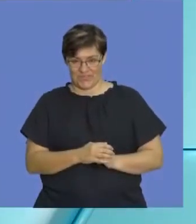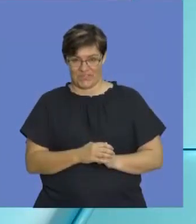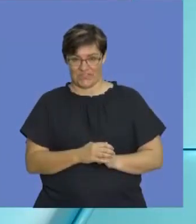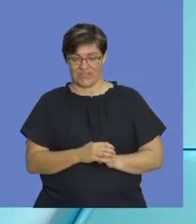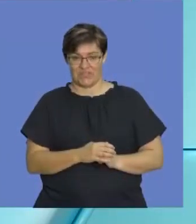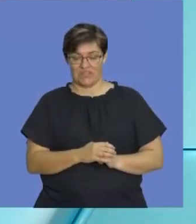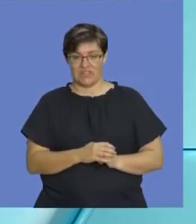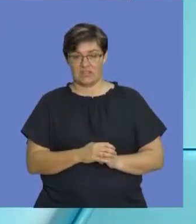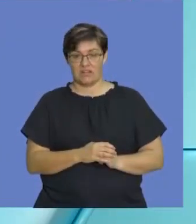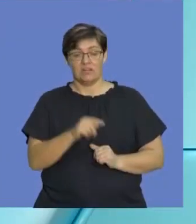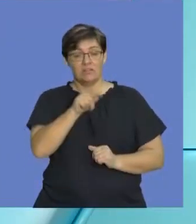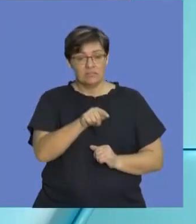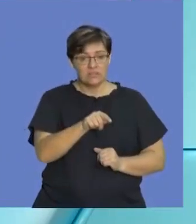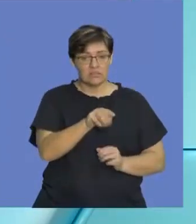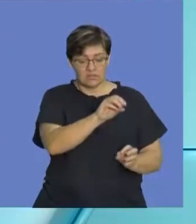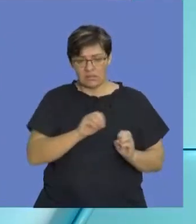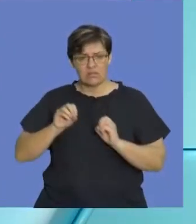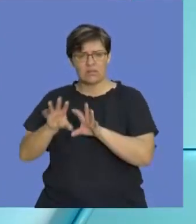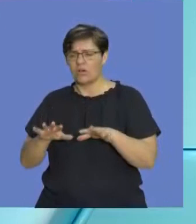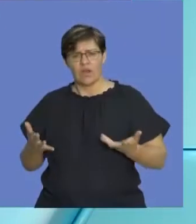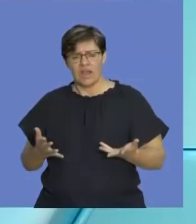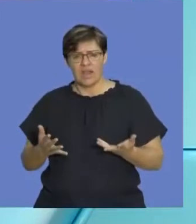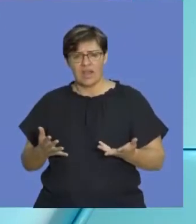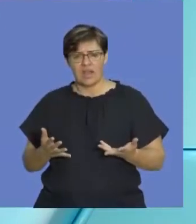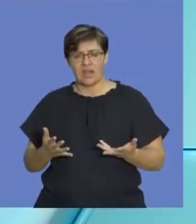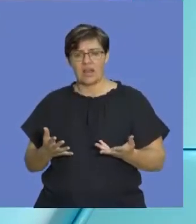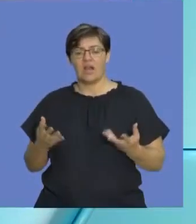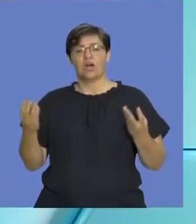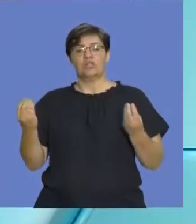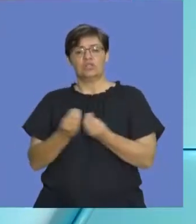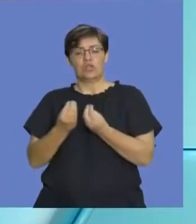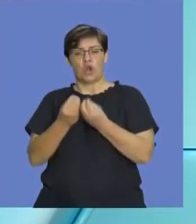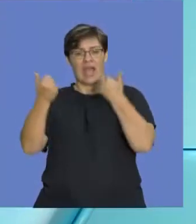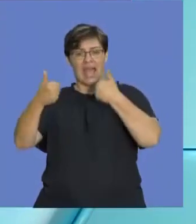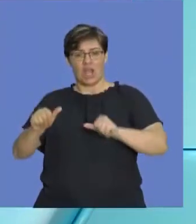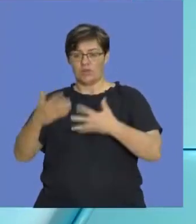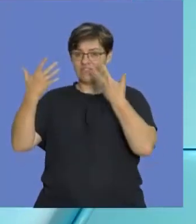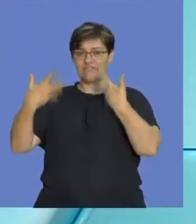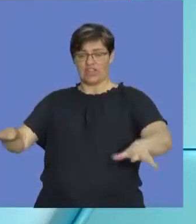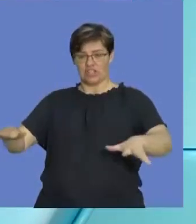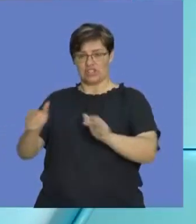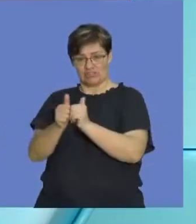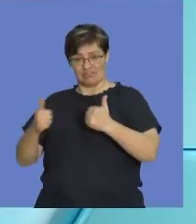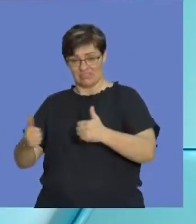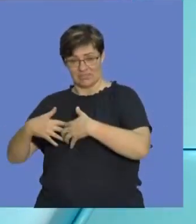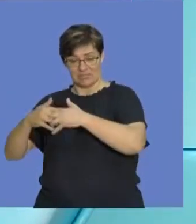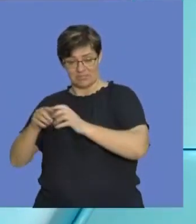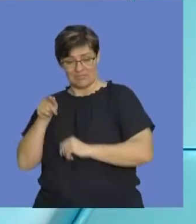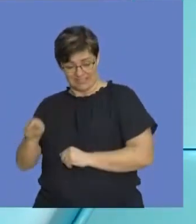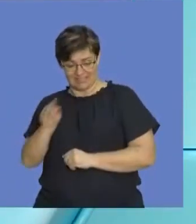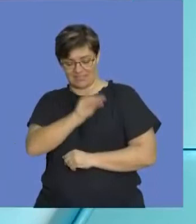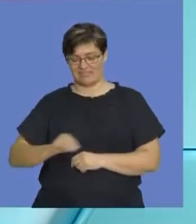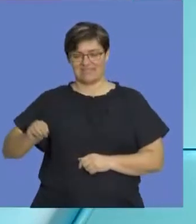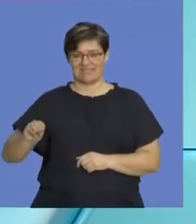And where do we take it to? We take it to our finished goods stock account.